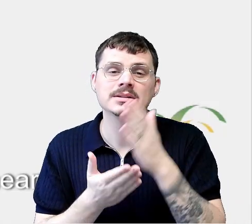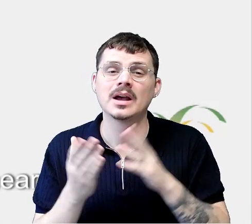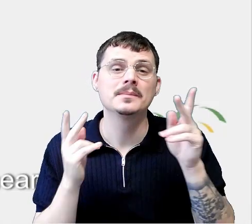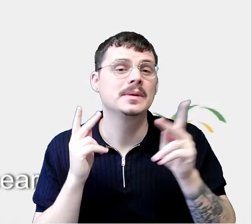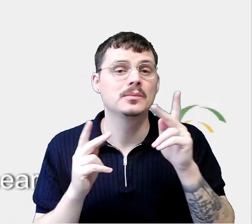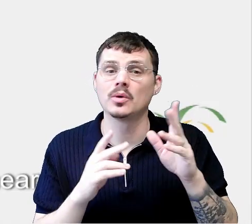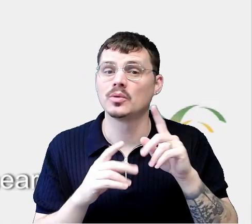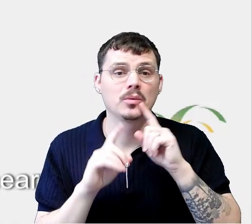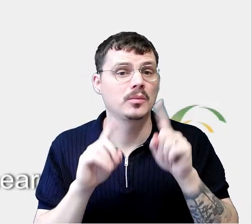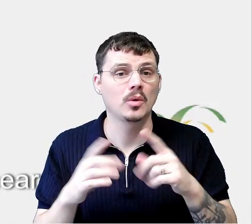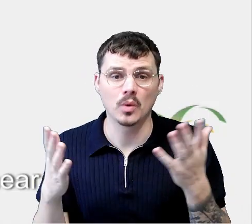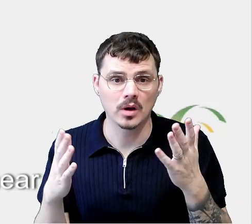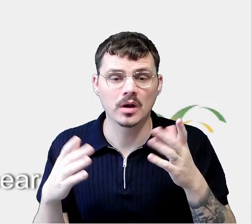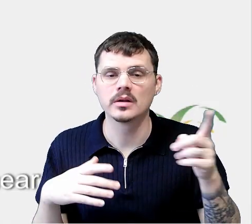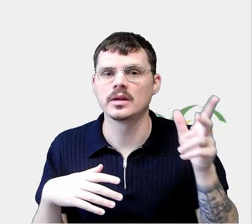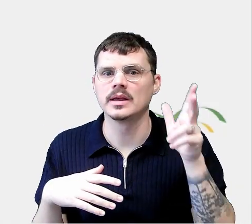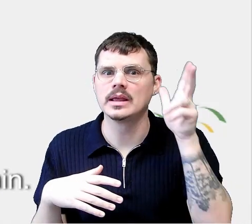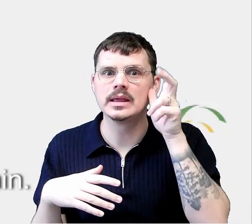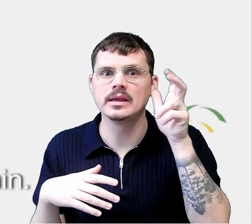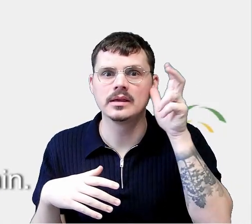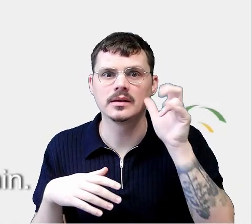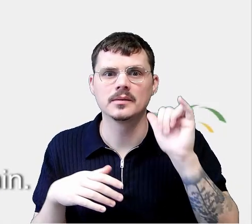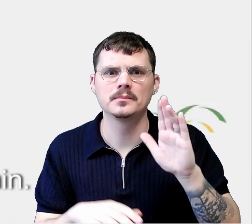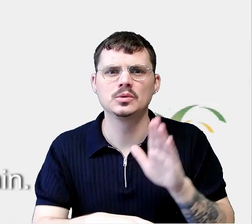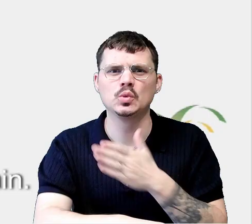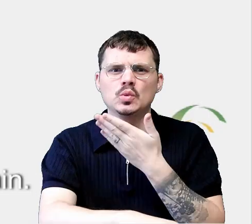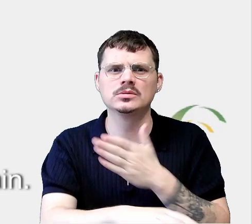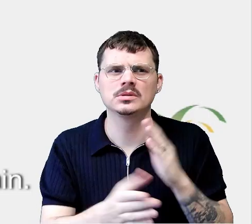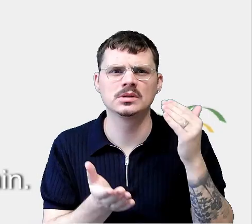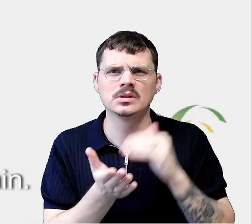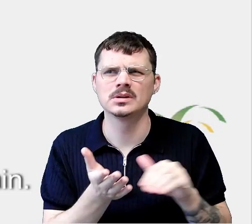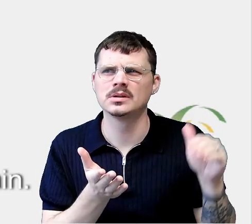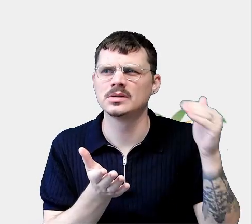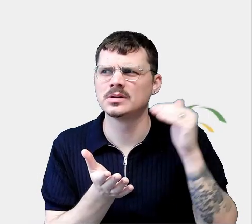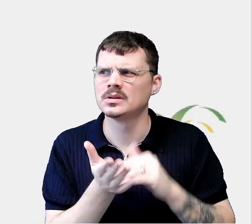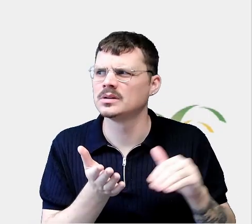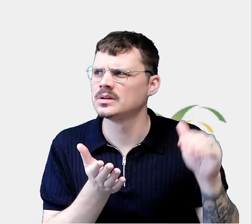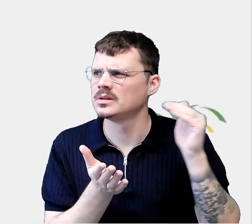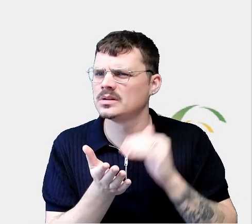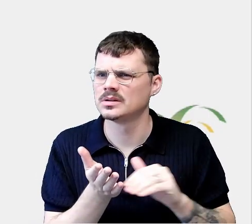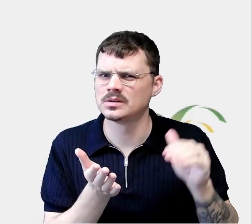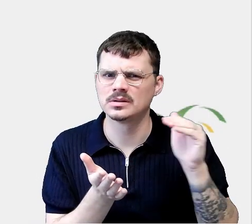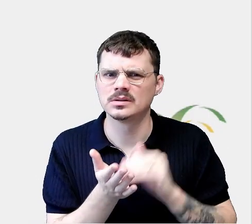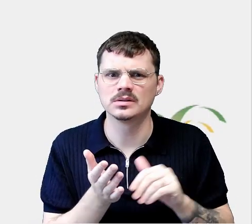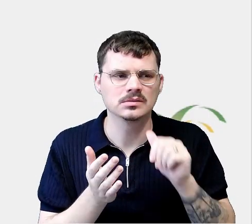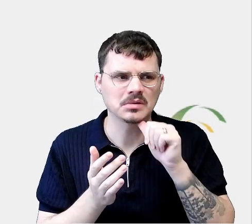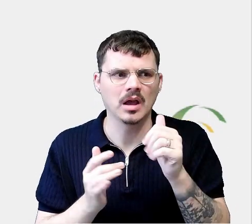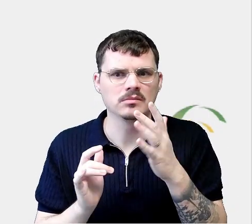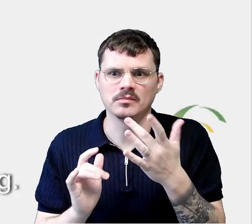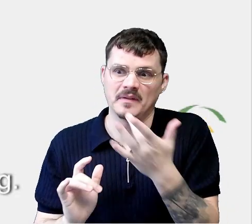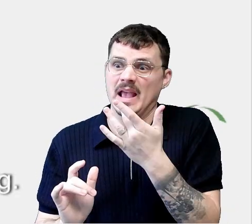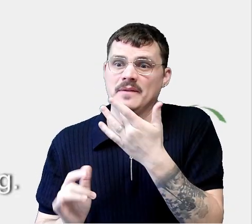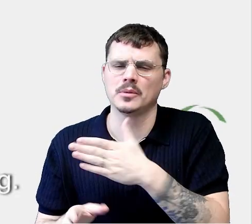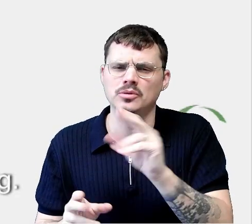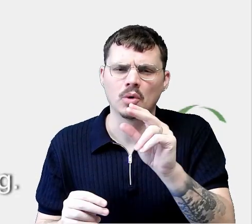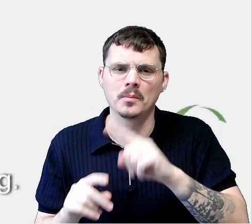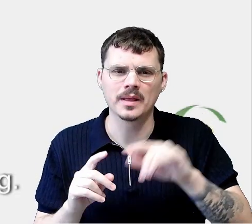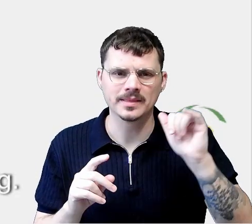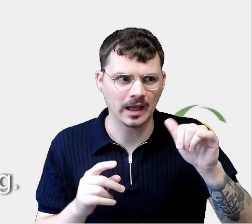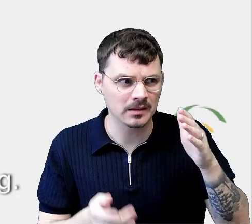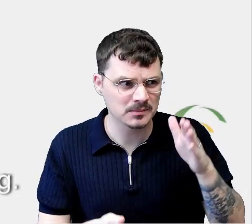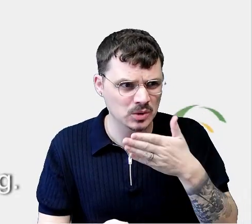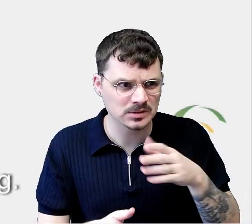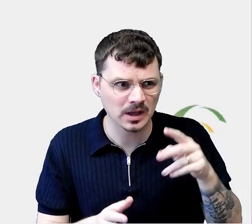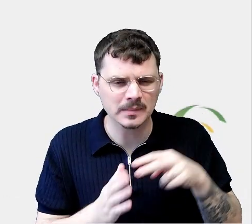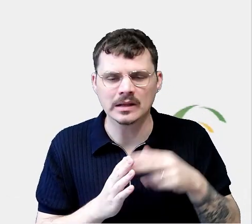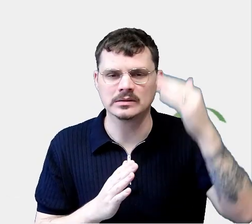will report that they'll start to hear the same piece of music over and over again, not one they care about, but one that lets them know a